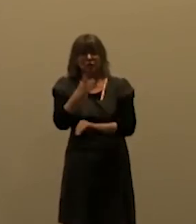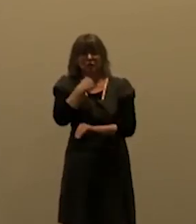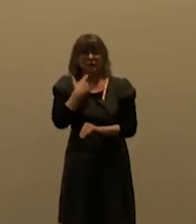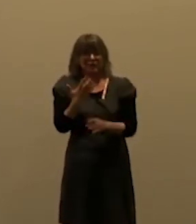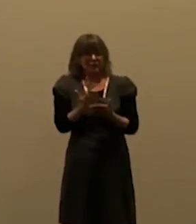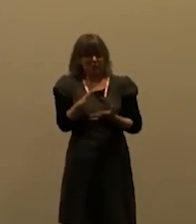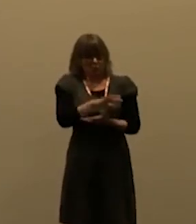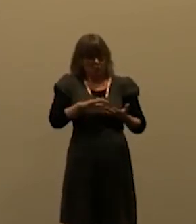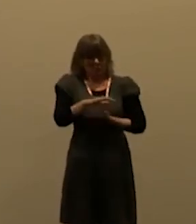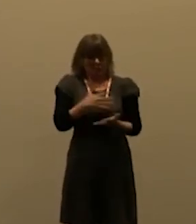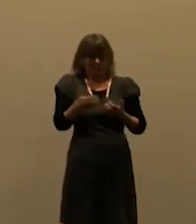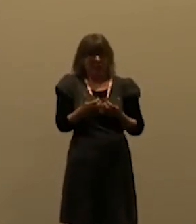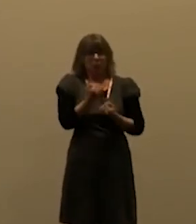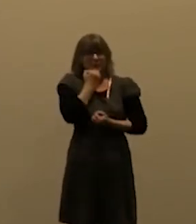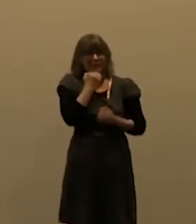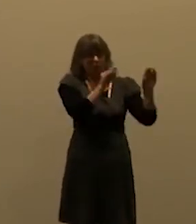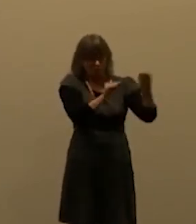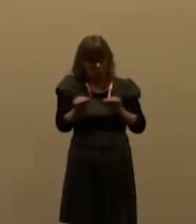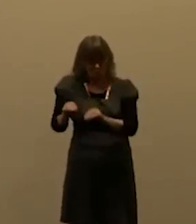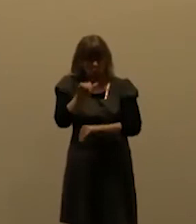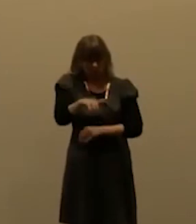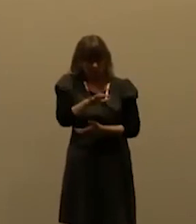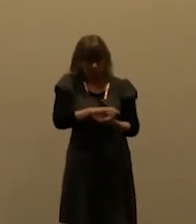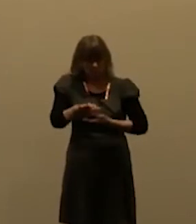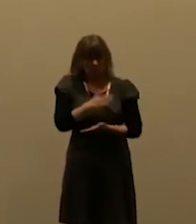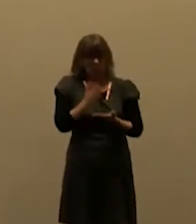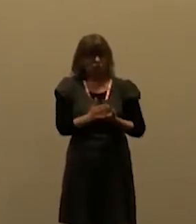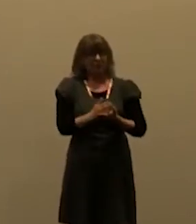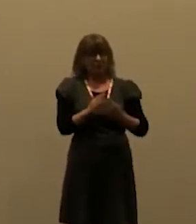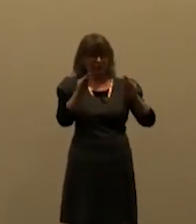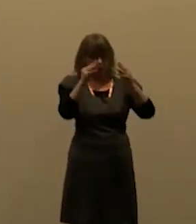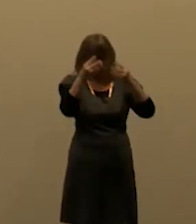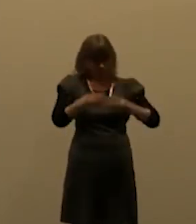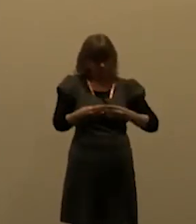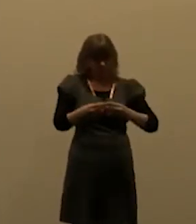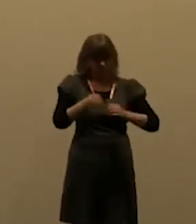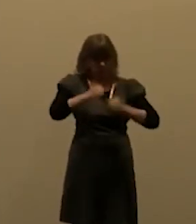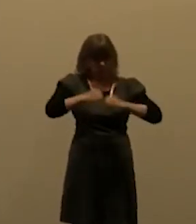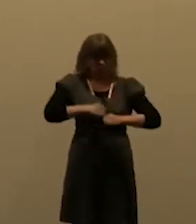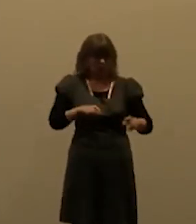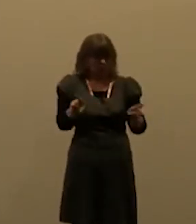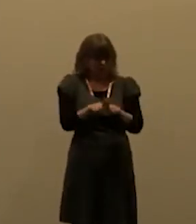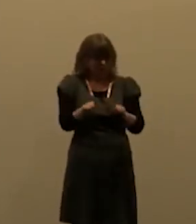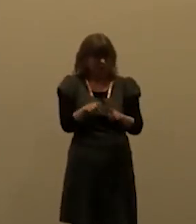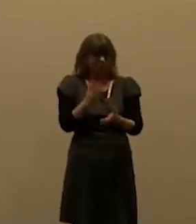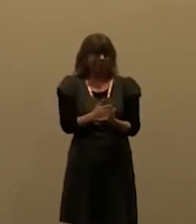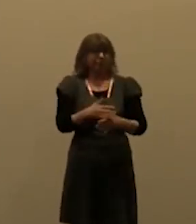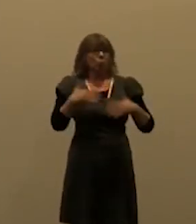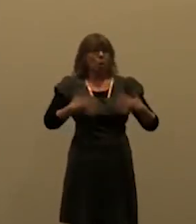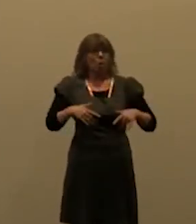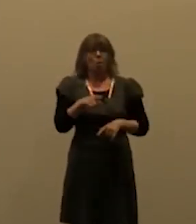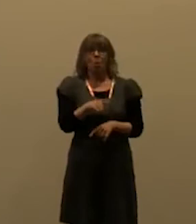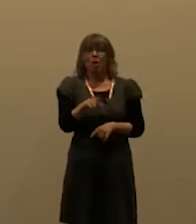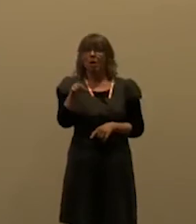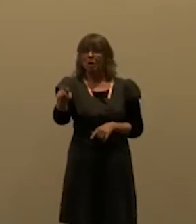the migration in terms of the actual data, but the configuration and structure would be the same, which is pretty damn cool. Yeah, I